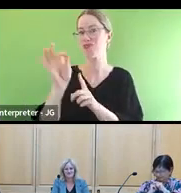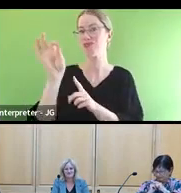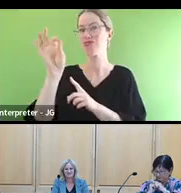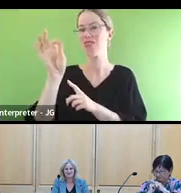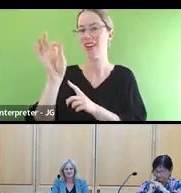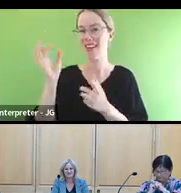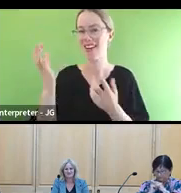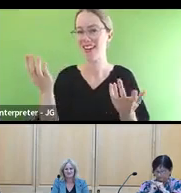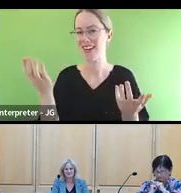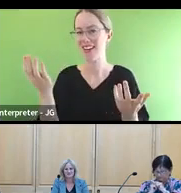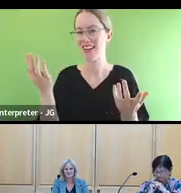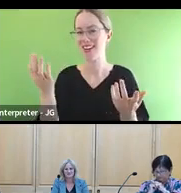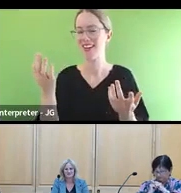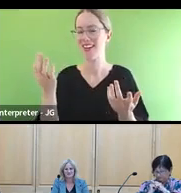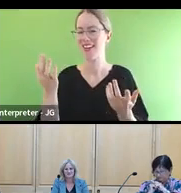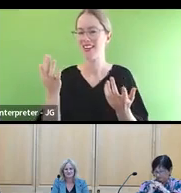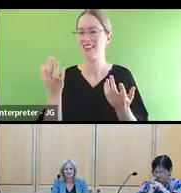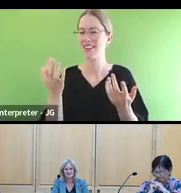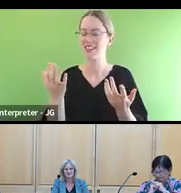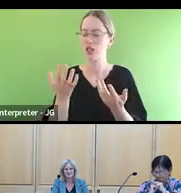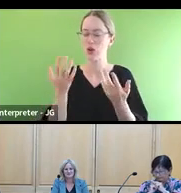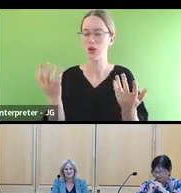So there are some parts of this